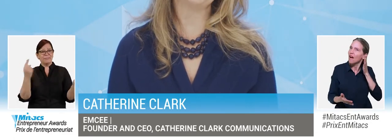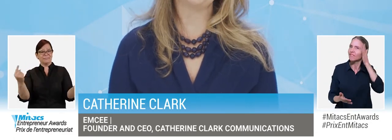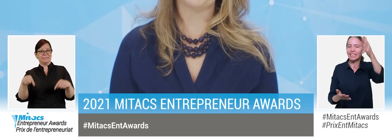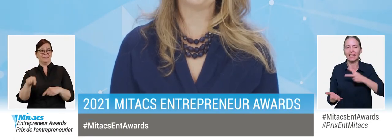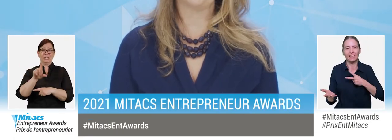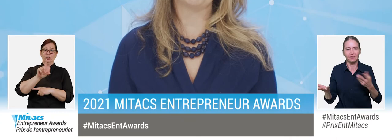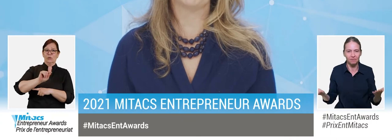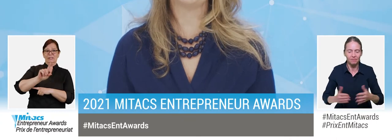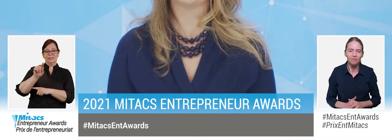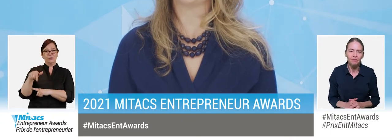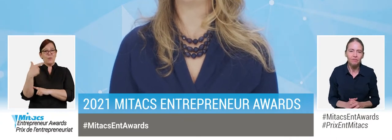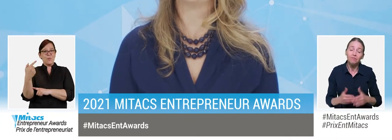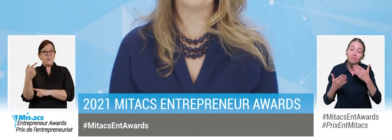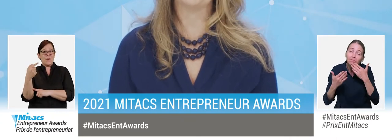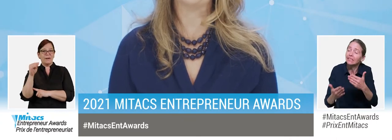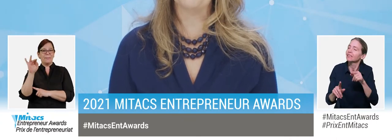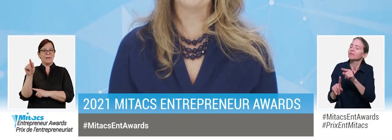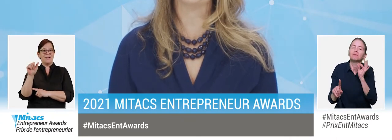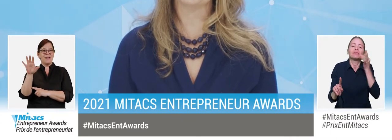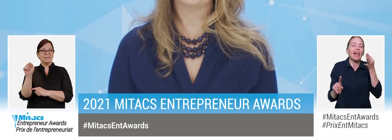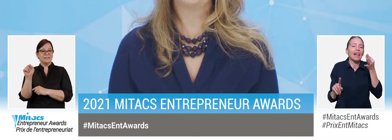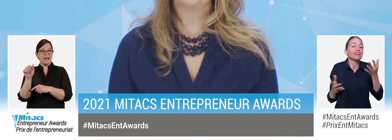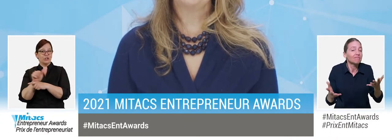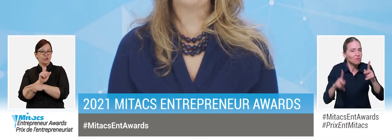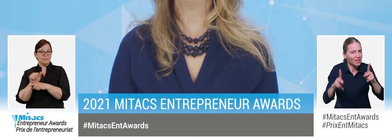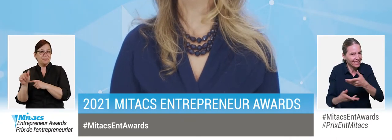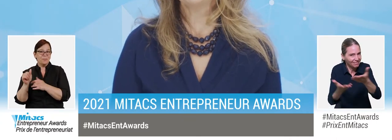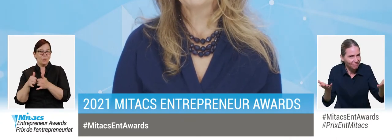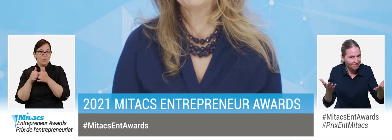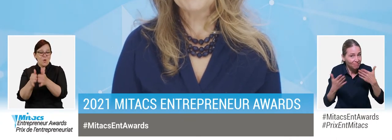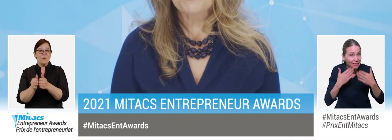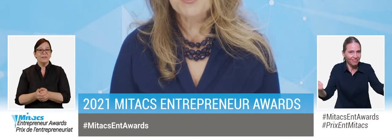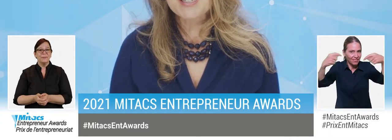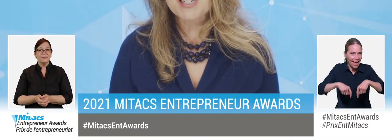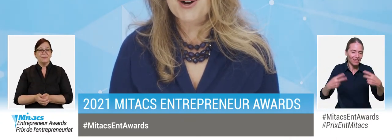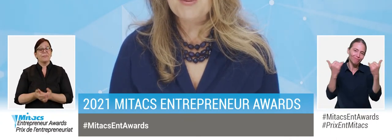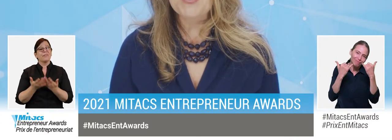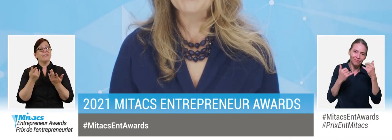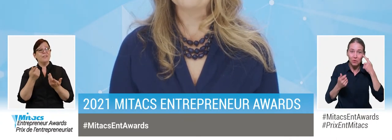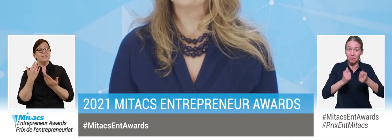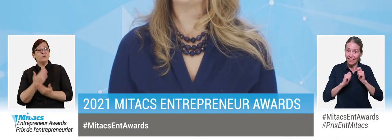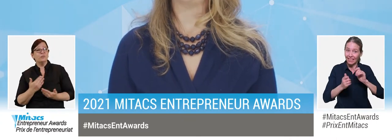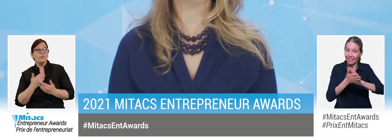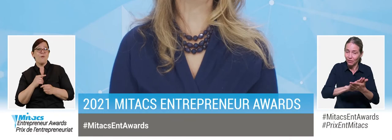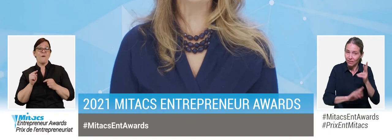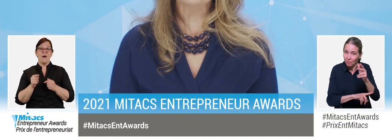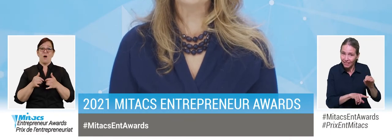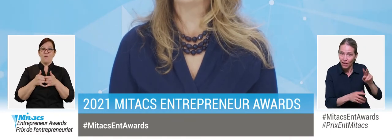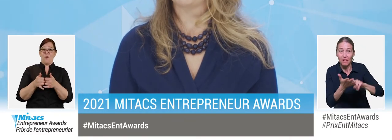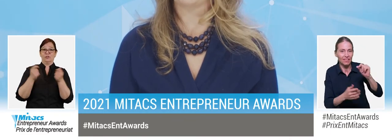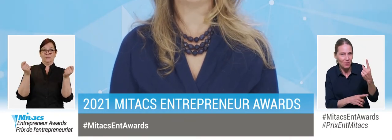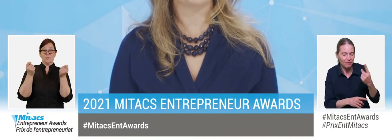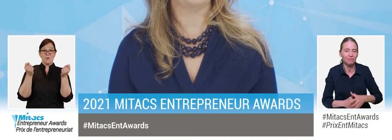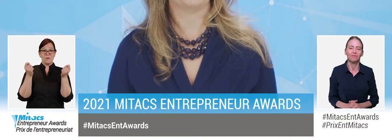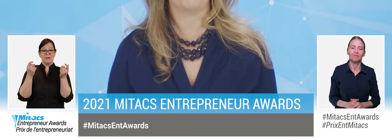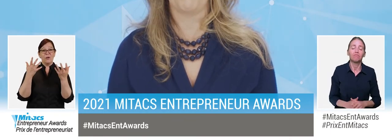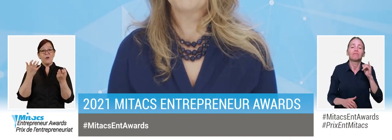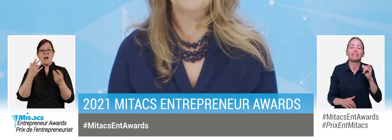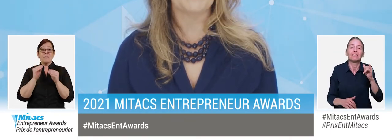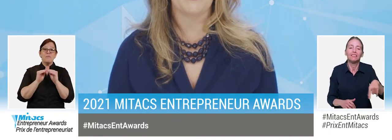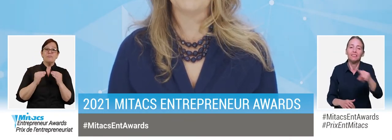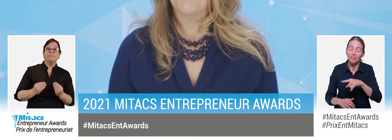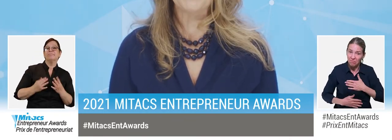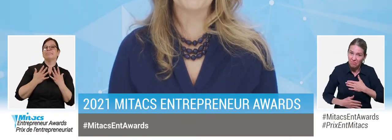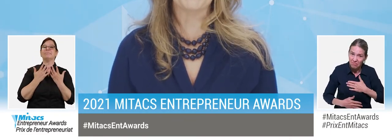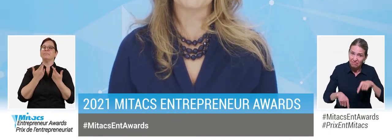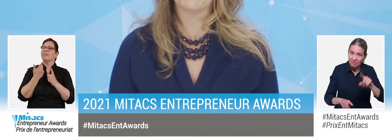the 2021 Mitacs Entrepreneur Awards. If you enjoyed this award ceremony and want to be further inspired by the